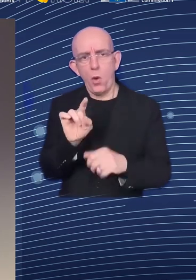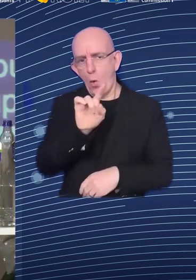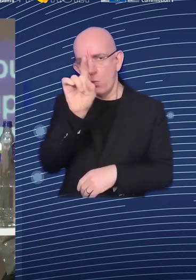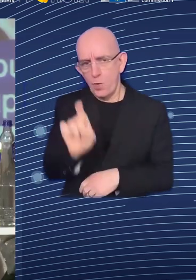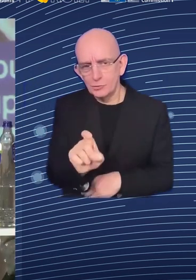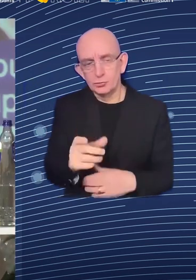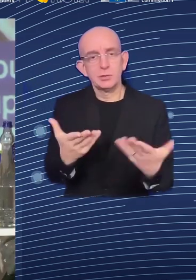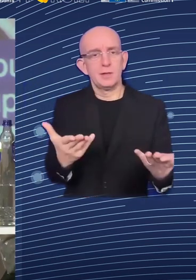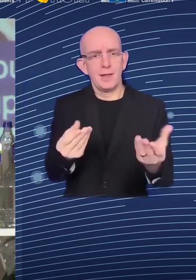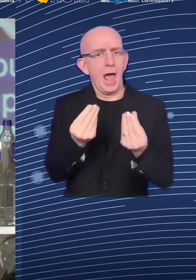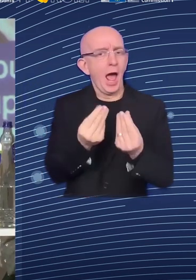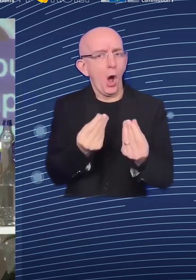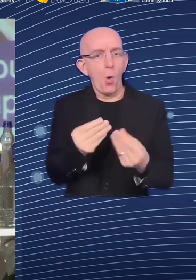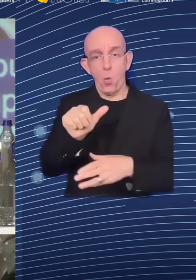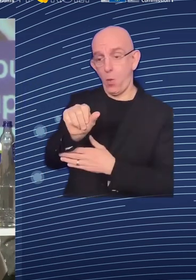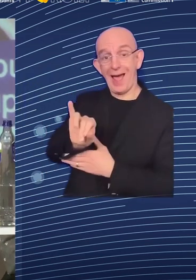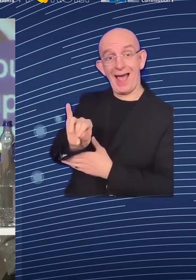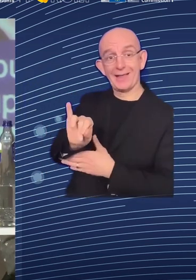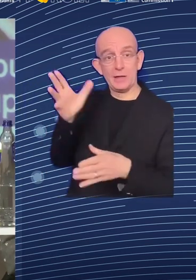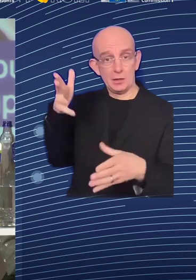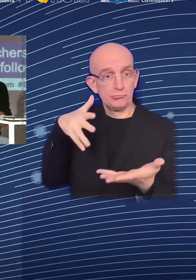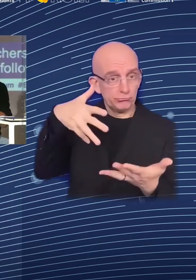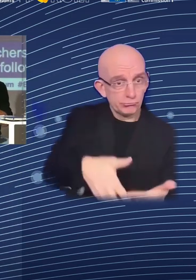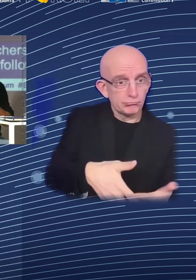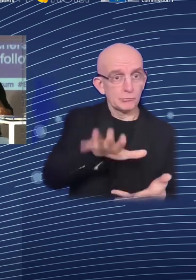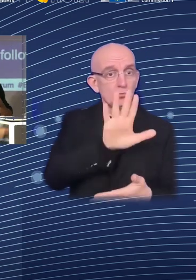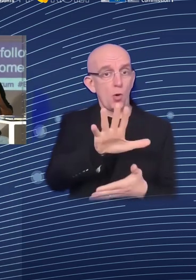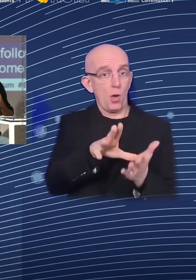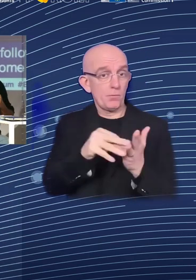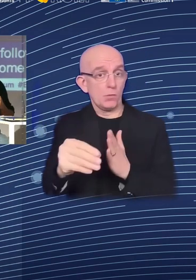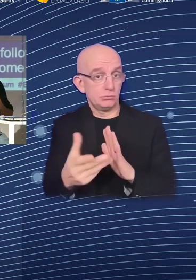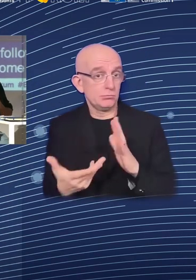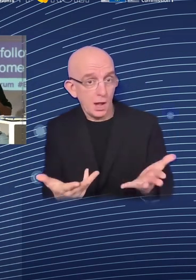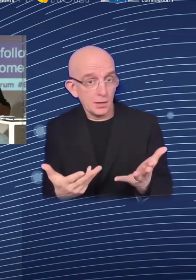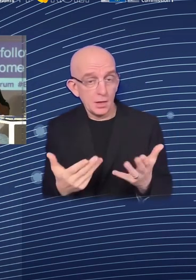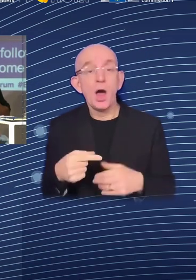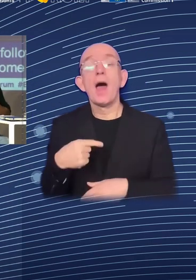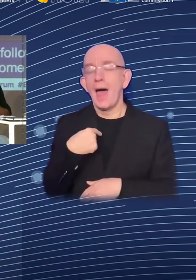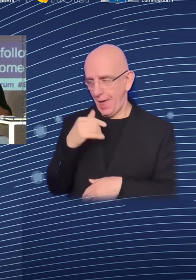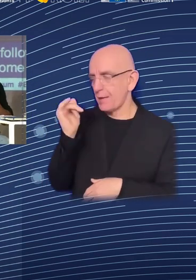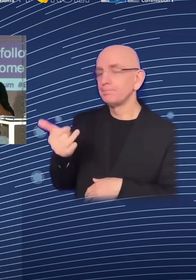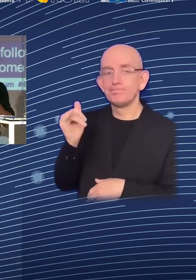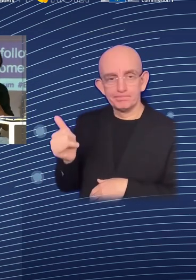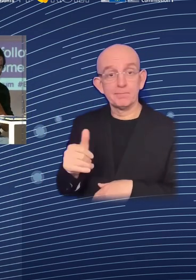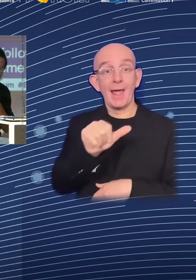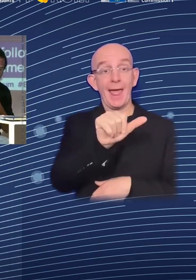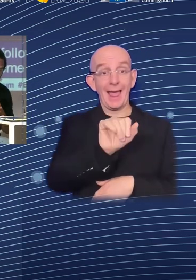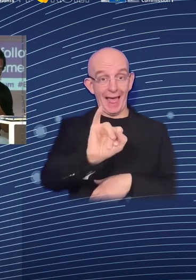integrated some issues on AI, because in the even in the DigCom framework, it was been renewed and